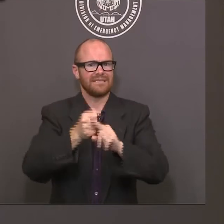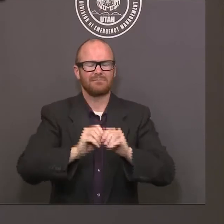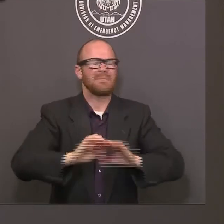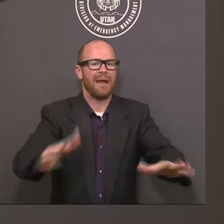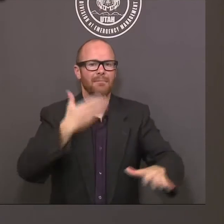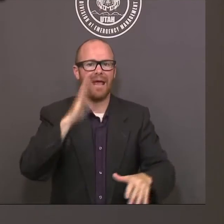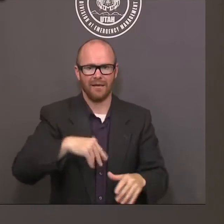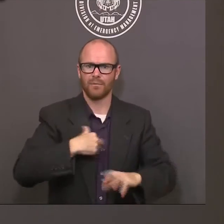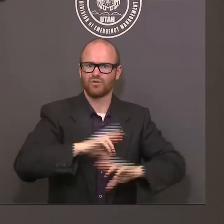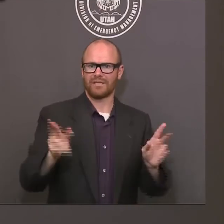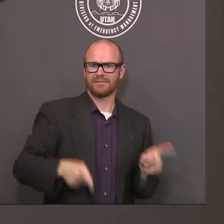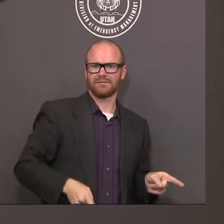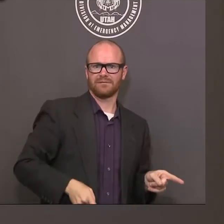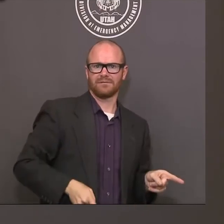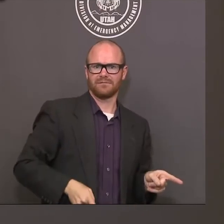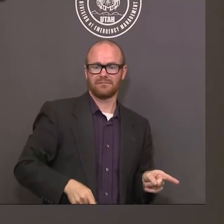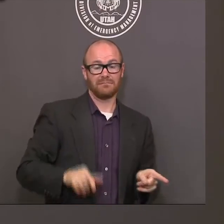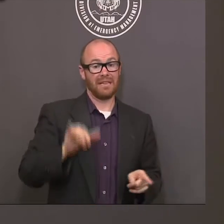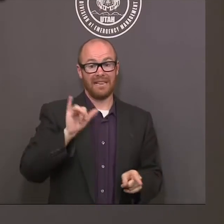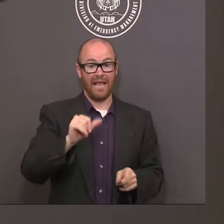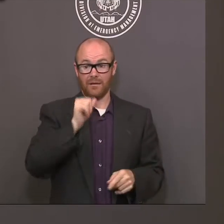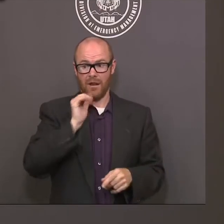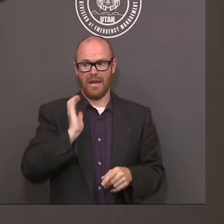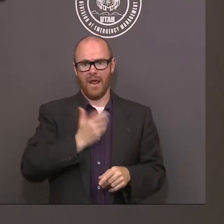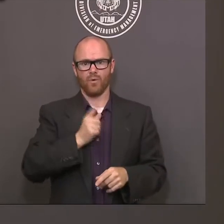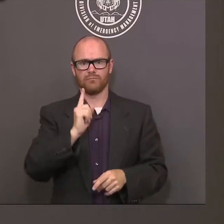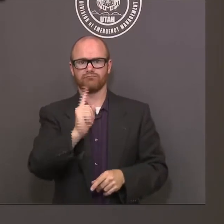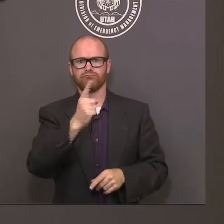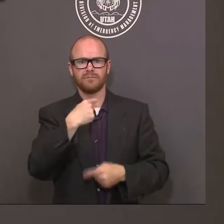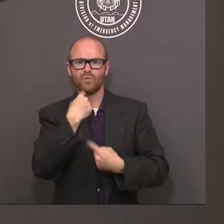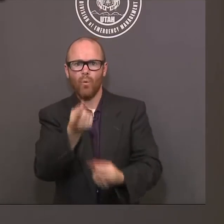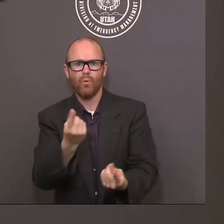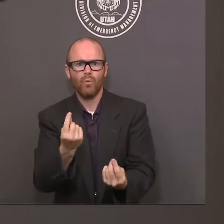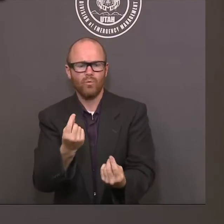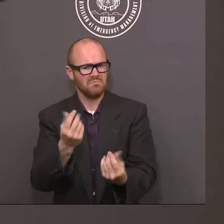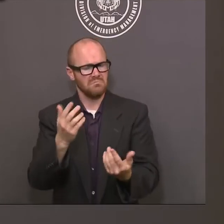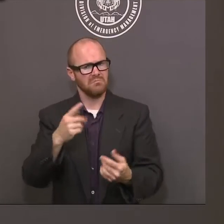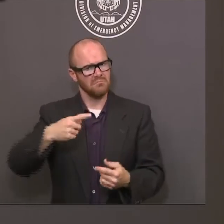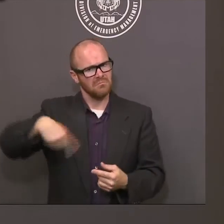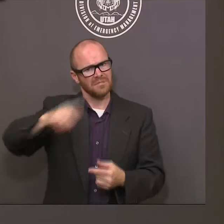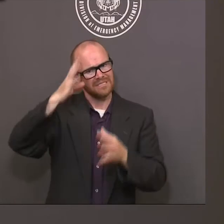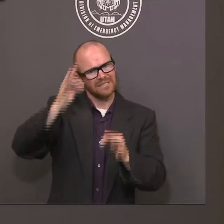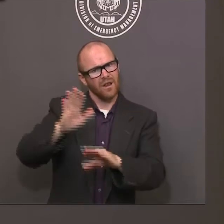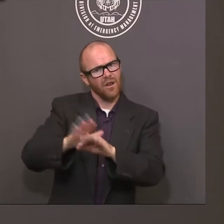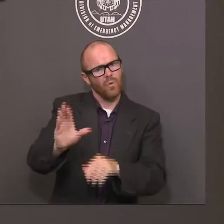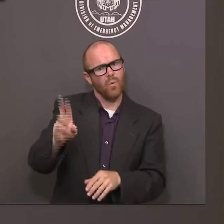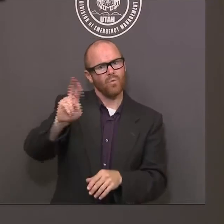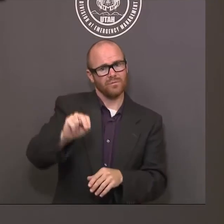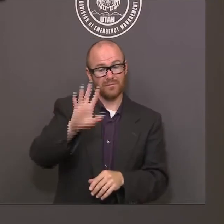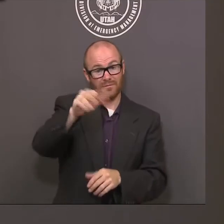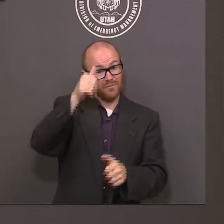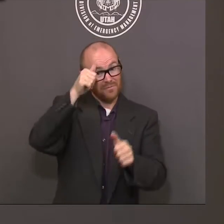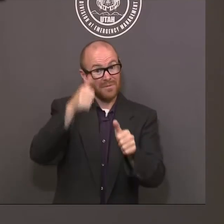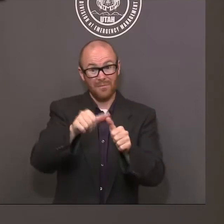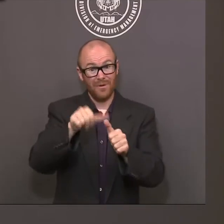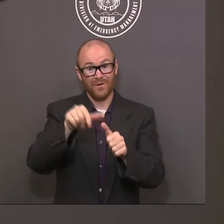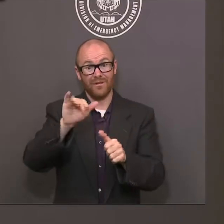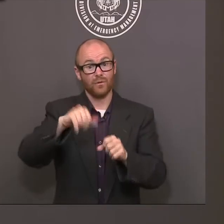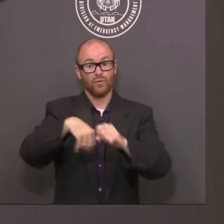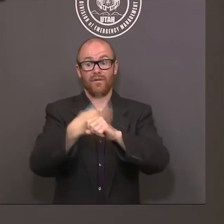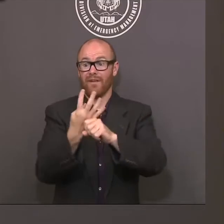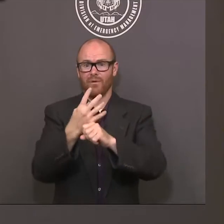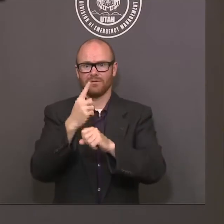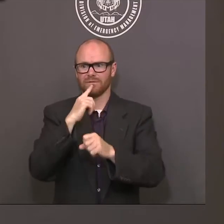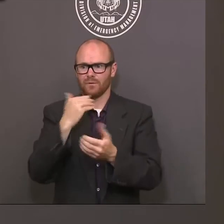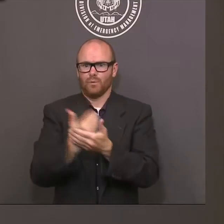them. Again, a lot of this was unknown. We hadn't done it before. There's nothing really to look at other than the experiences we saw in a few months of run